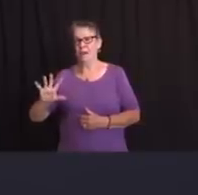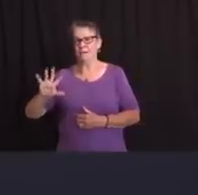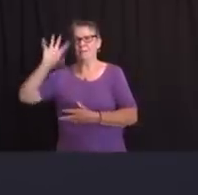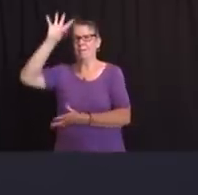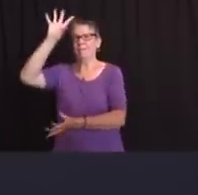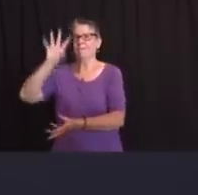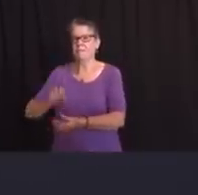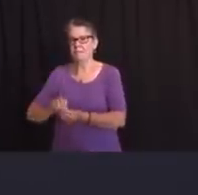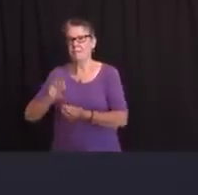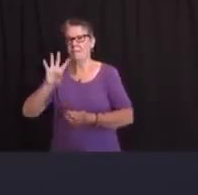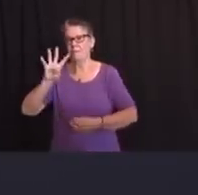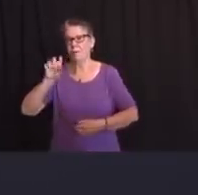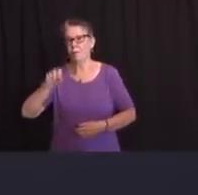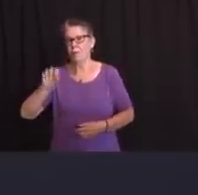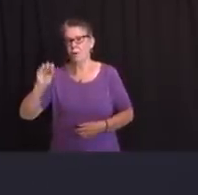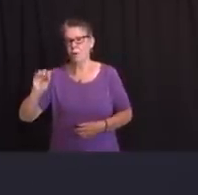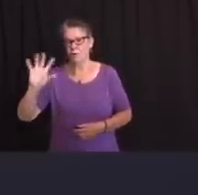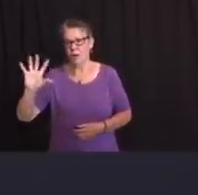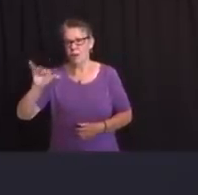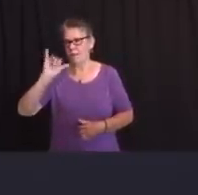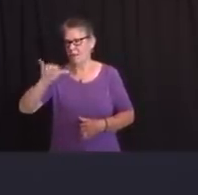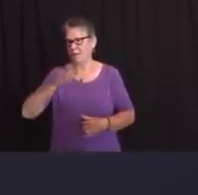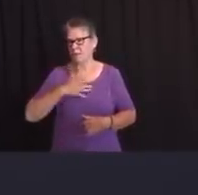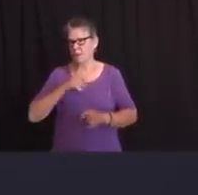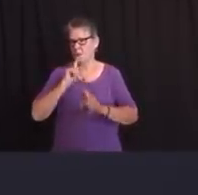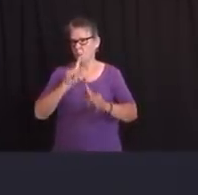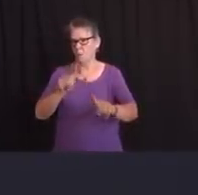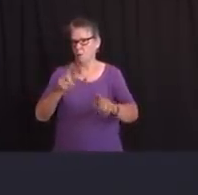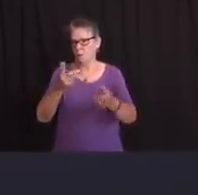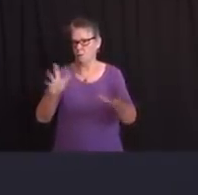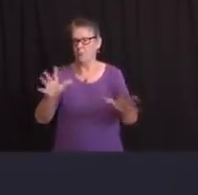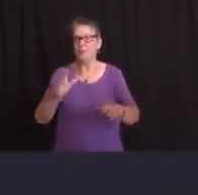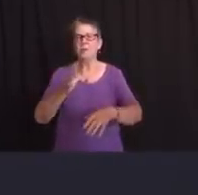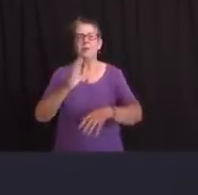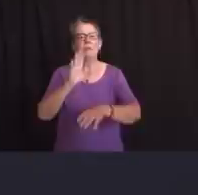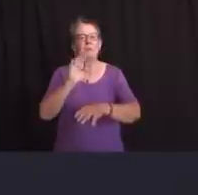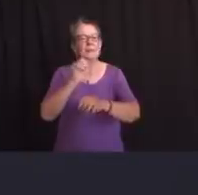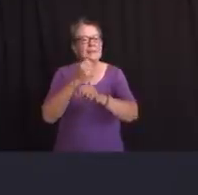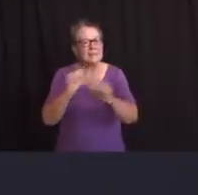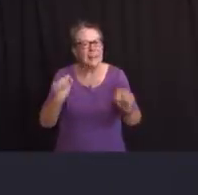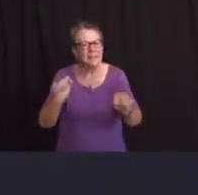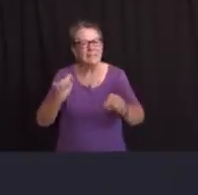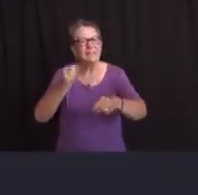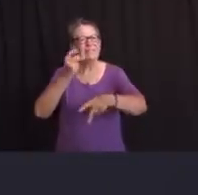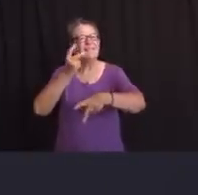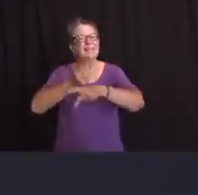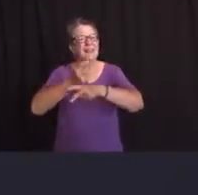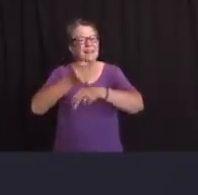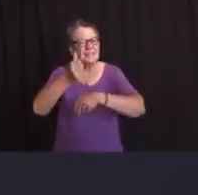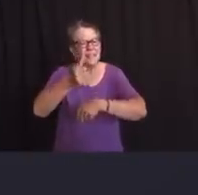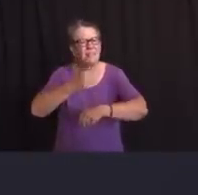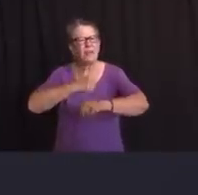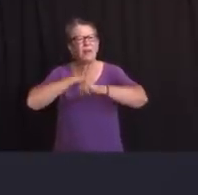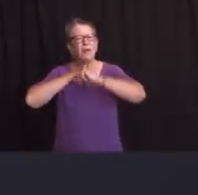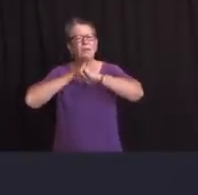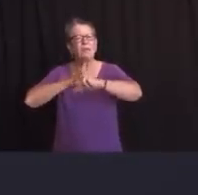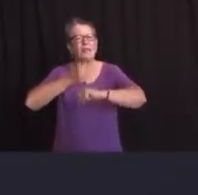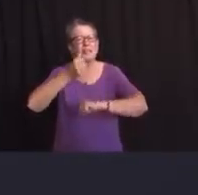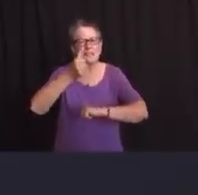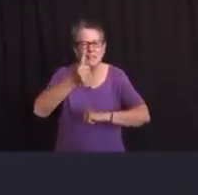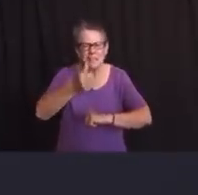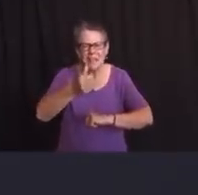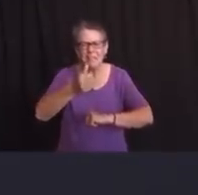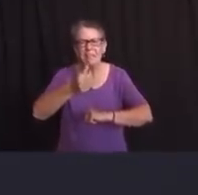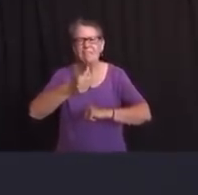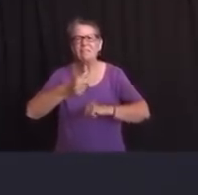report. Continue to stay safe. Let's get vaccinated to protect ourselves, our family, our friends, and our children, and